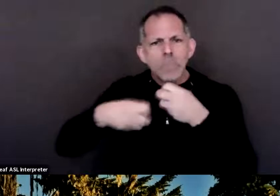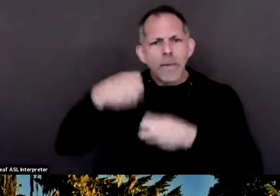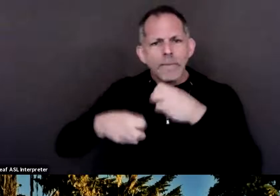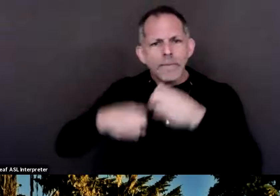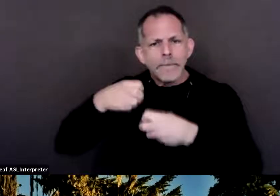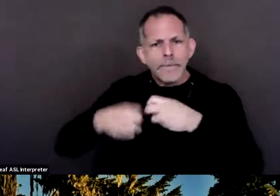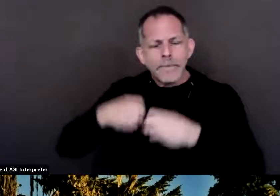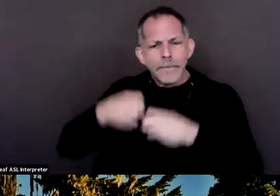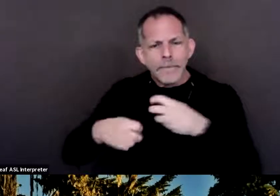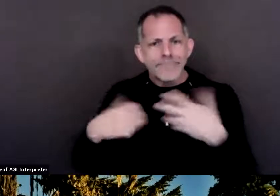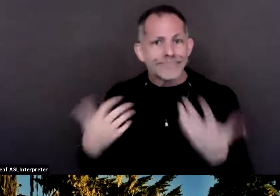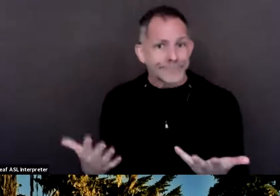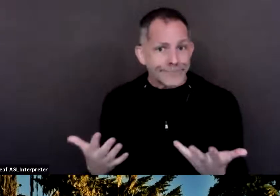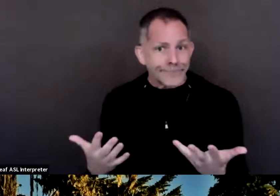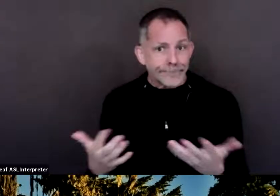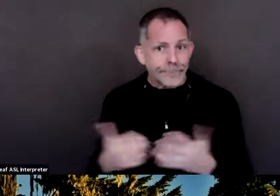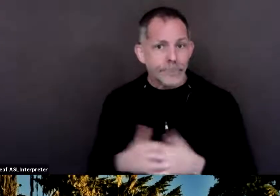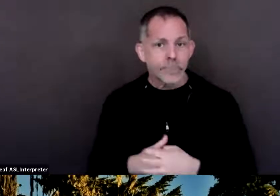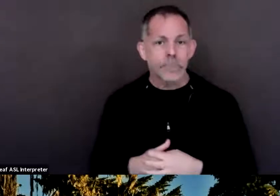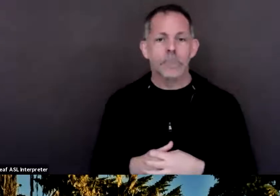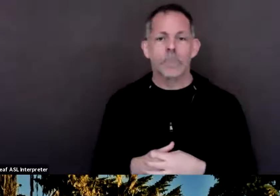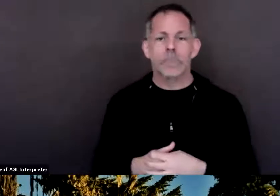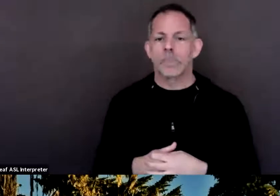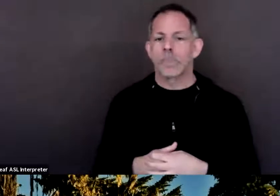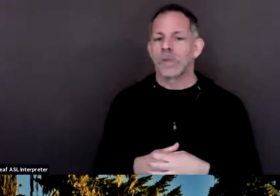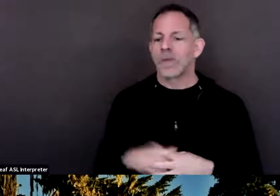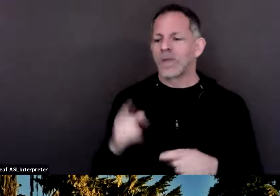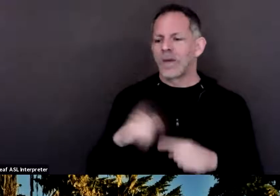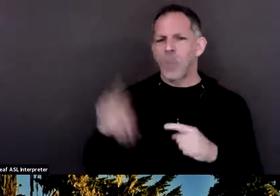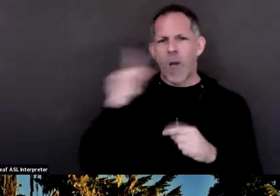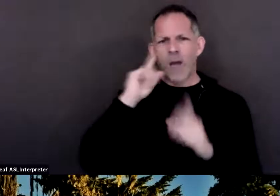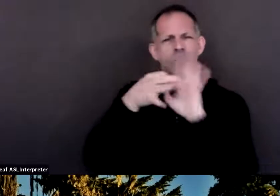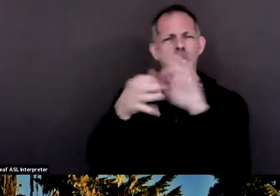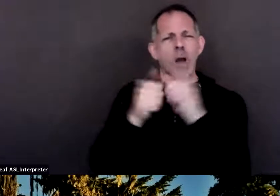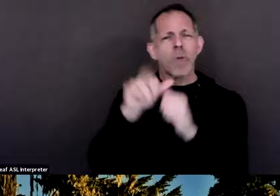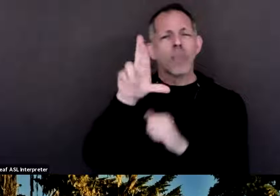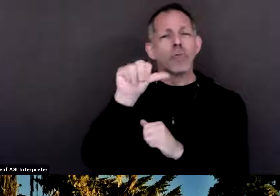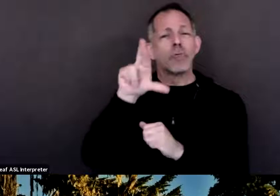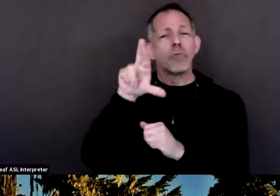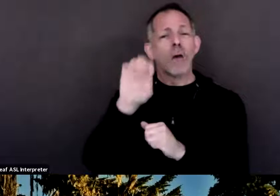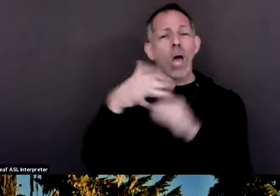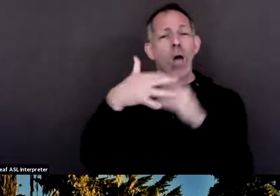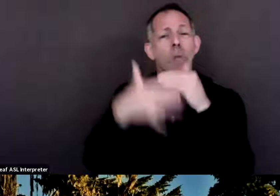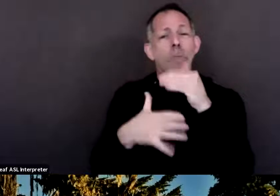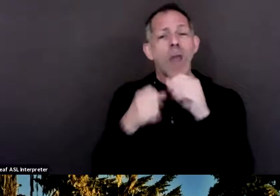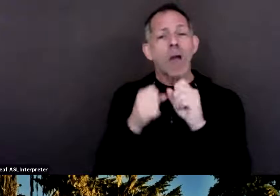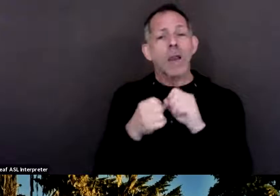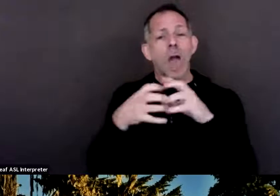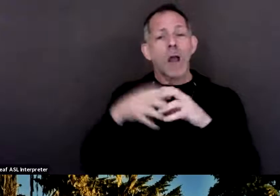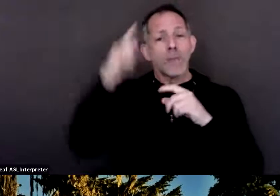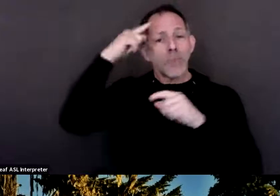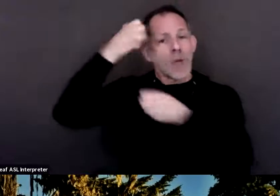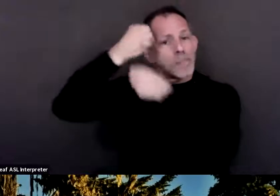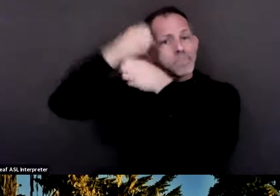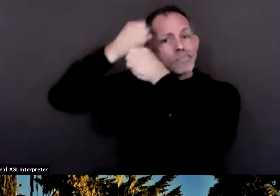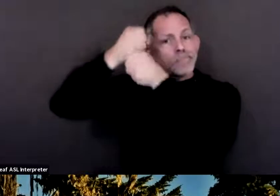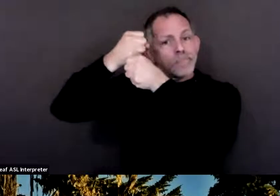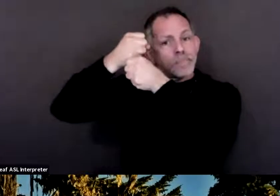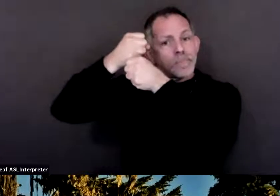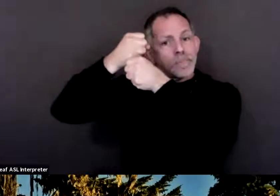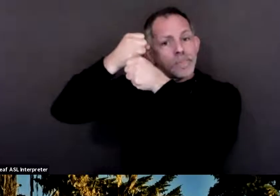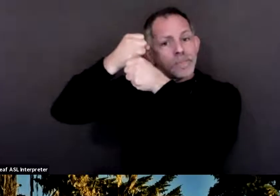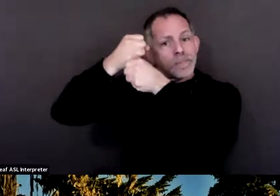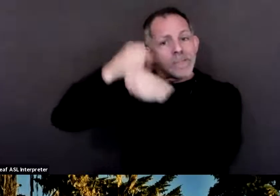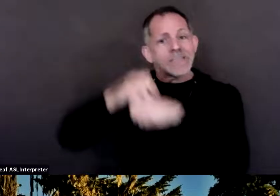rare episodes of these blood clots happening in the veins that drain the brain. And quite a serious condition,